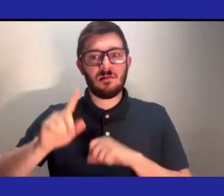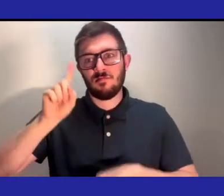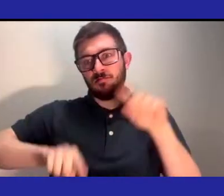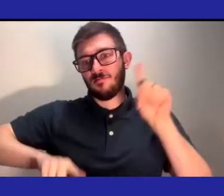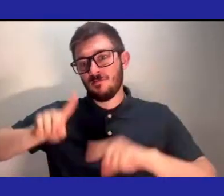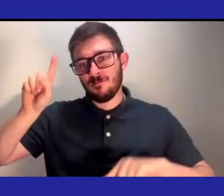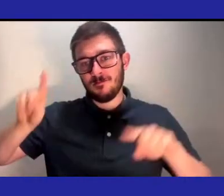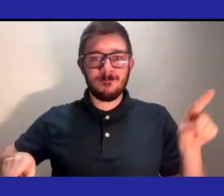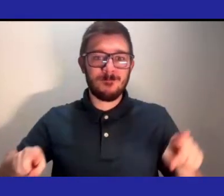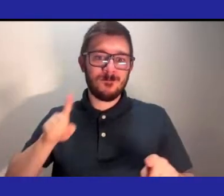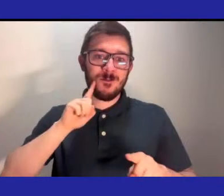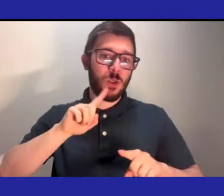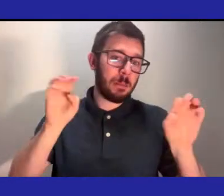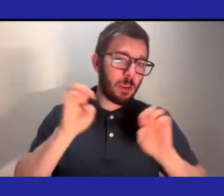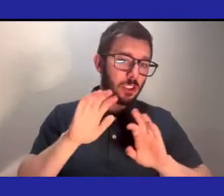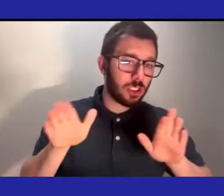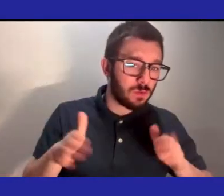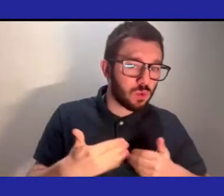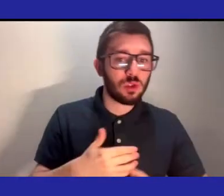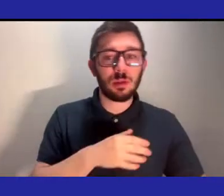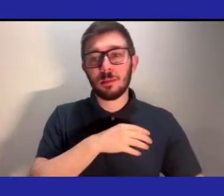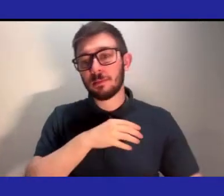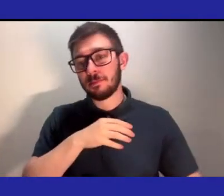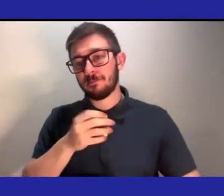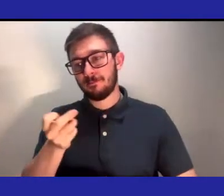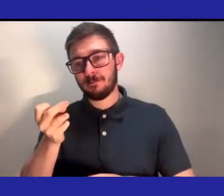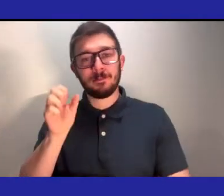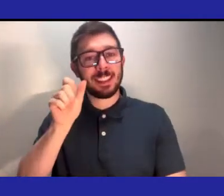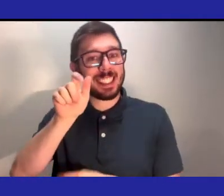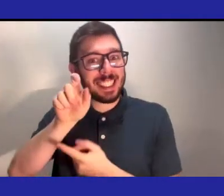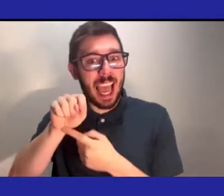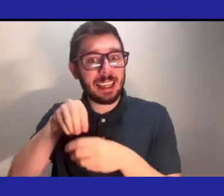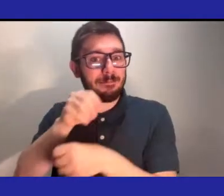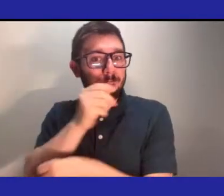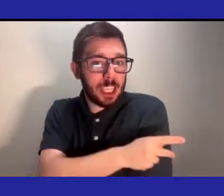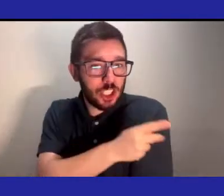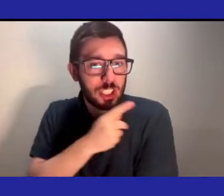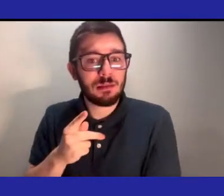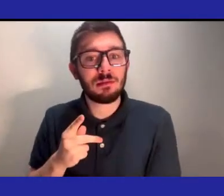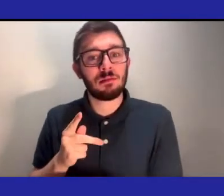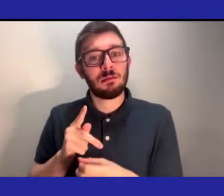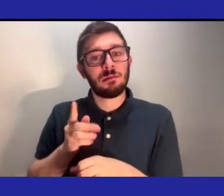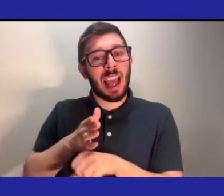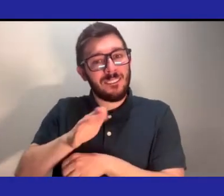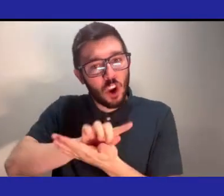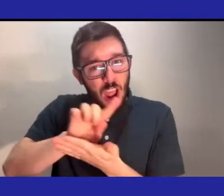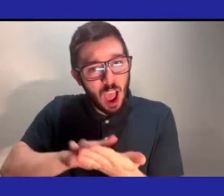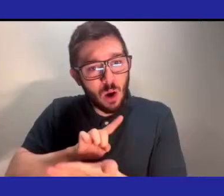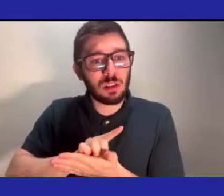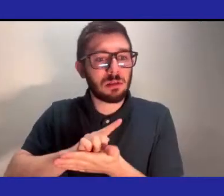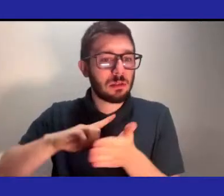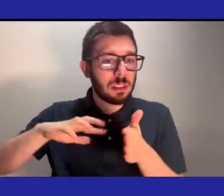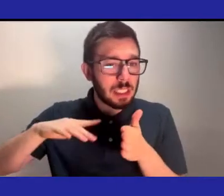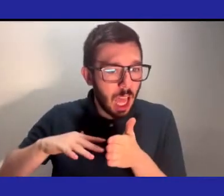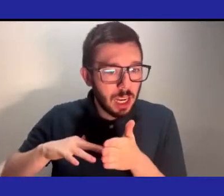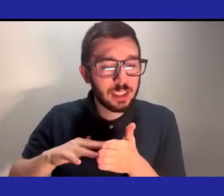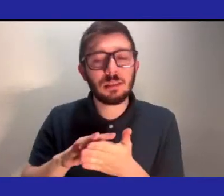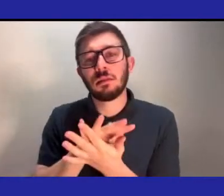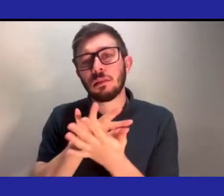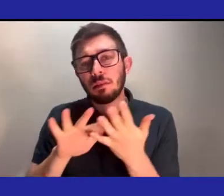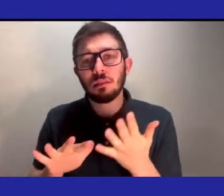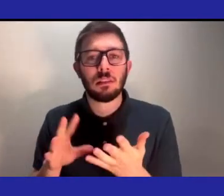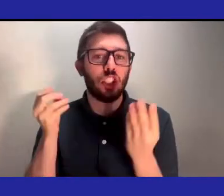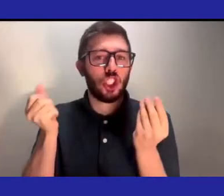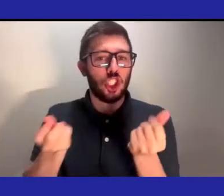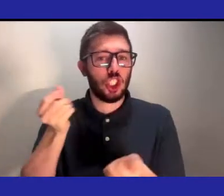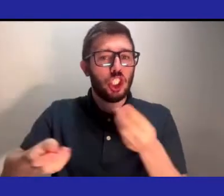and stat inpatient studies after hours. This was costing a lot of money because people were using very different ways